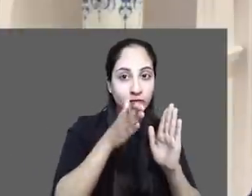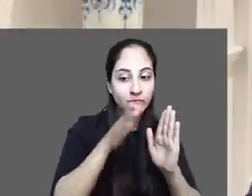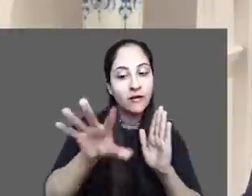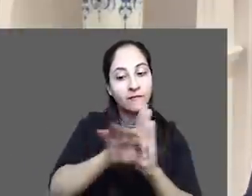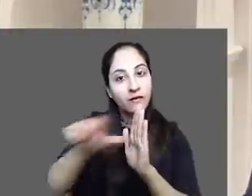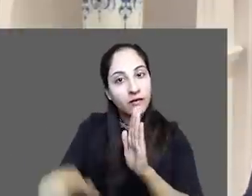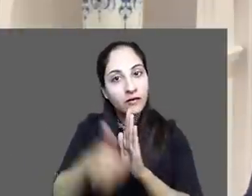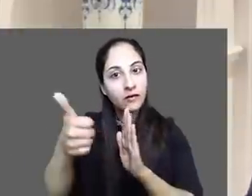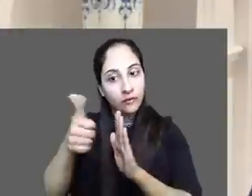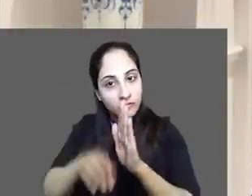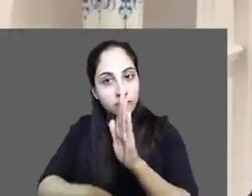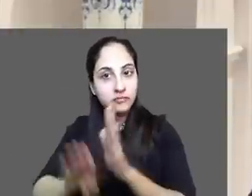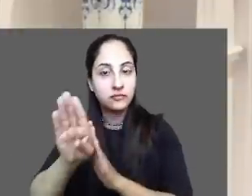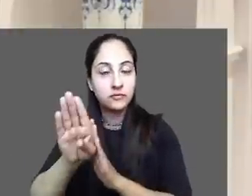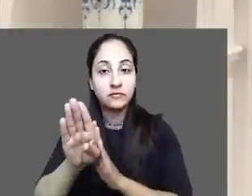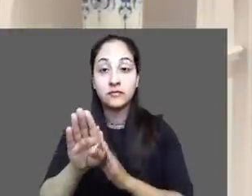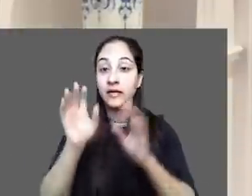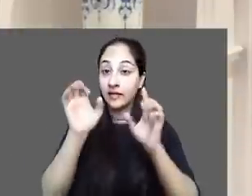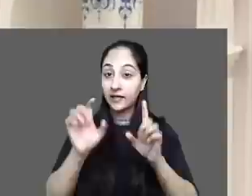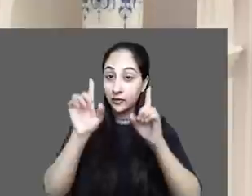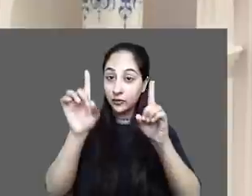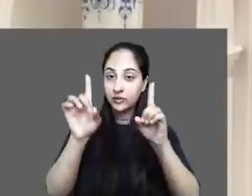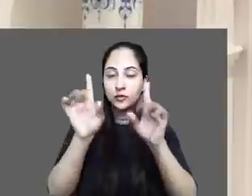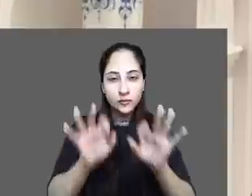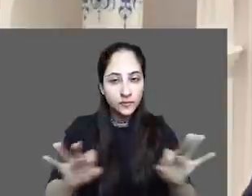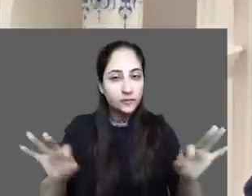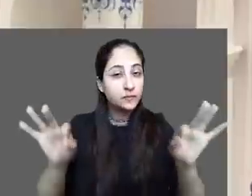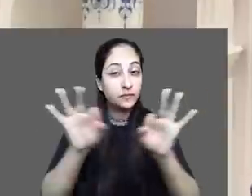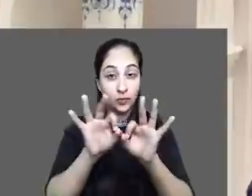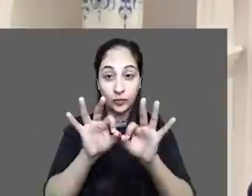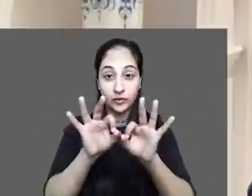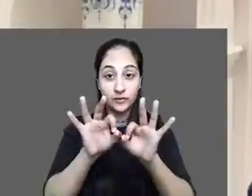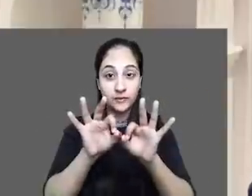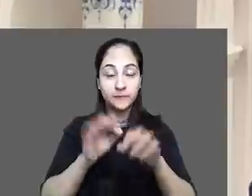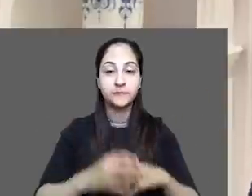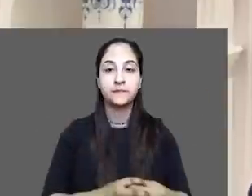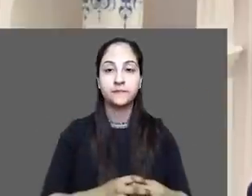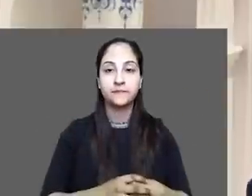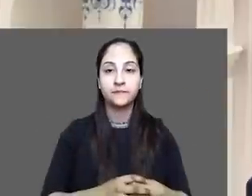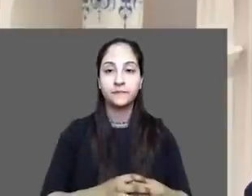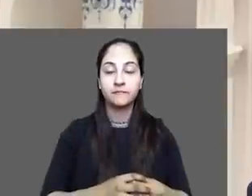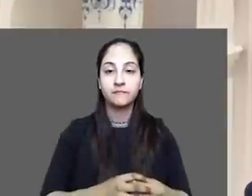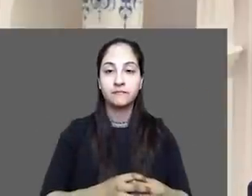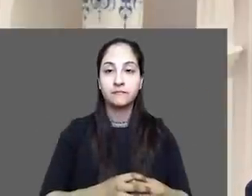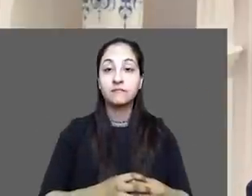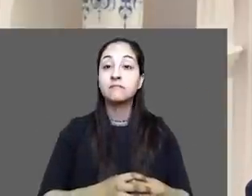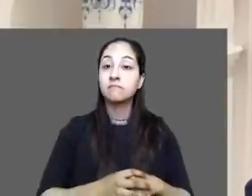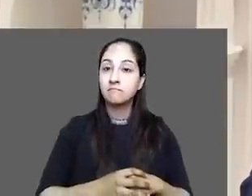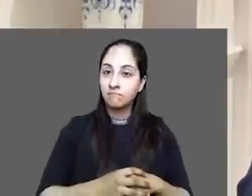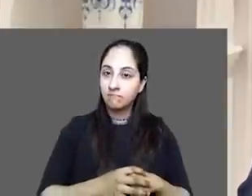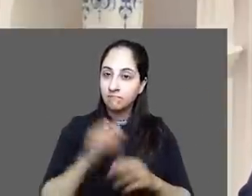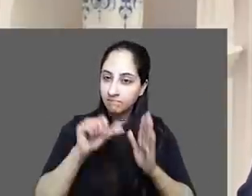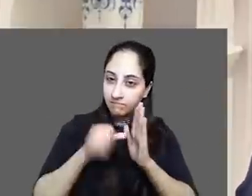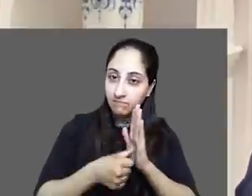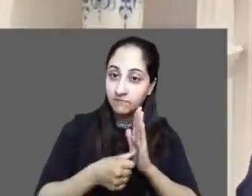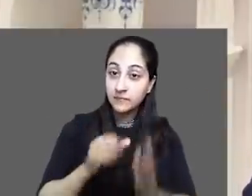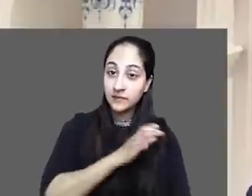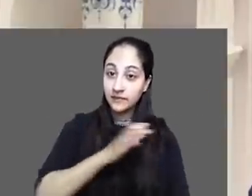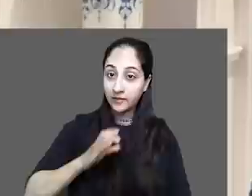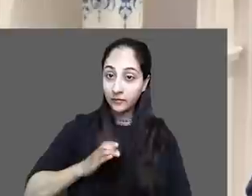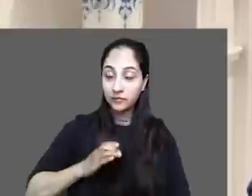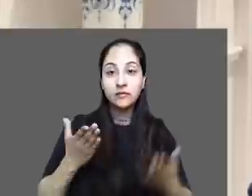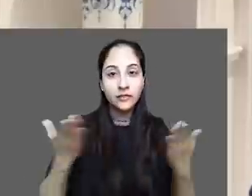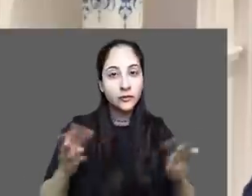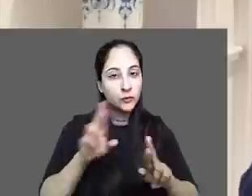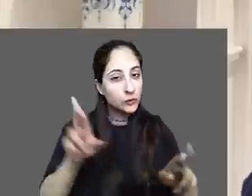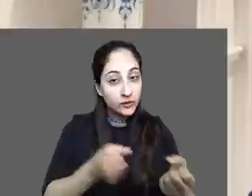Continuing education is more important now than ever before. But I want to say to the Jamaat institutions are here to